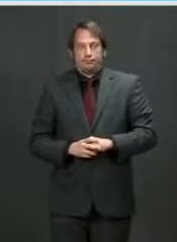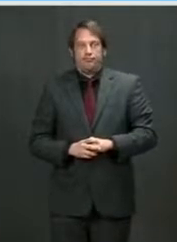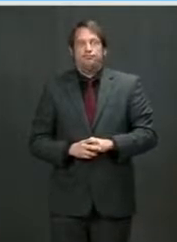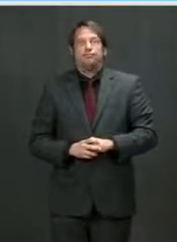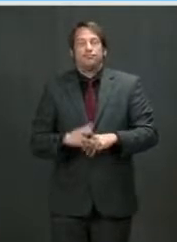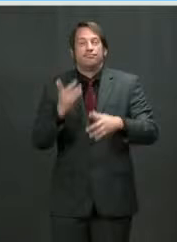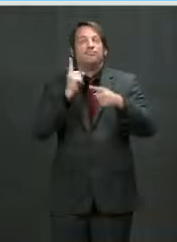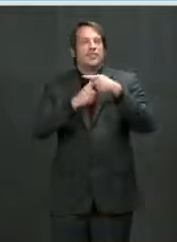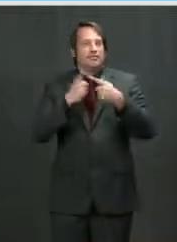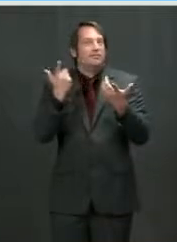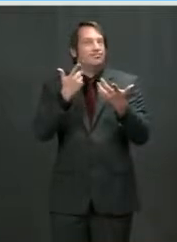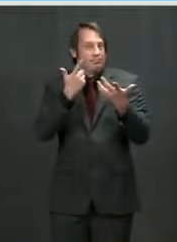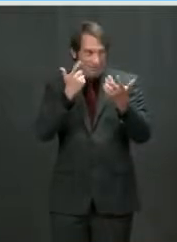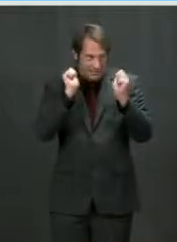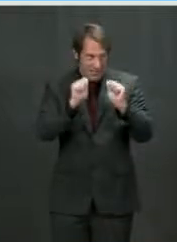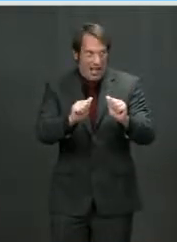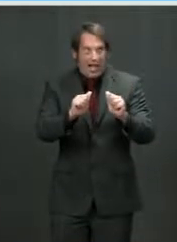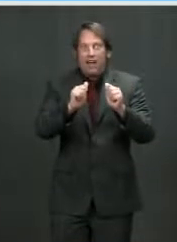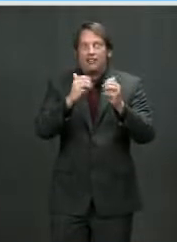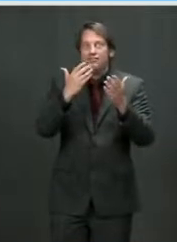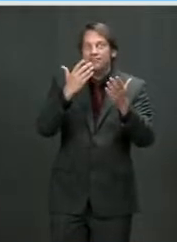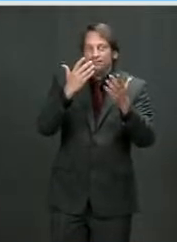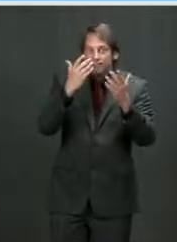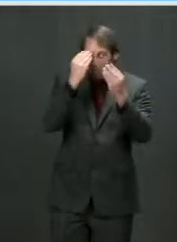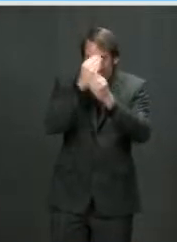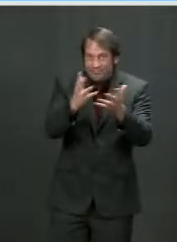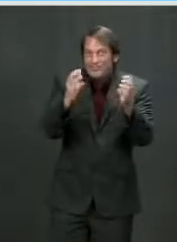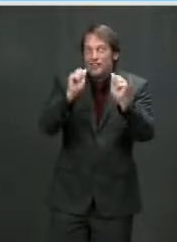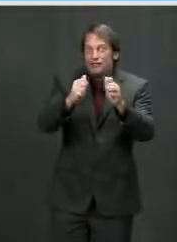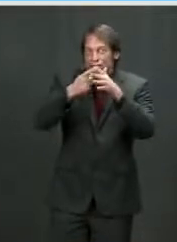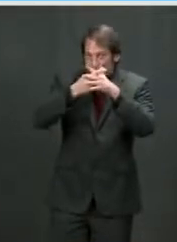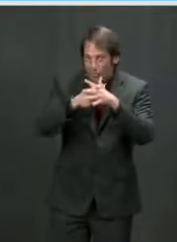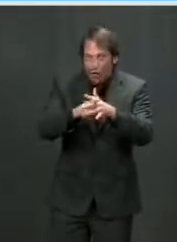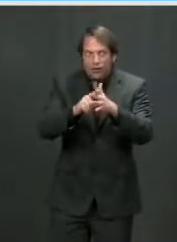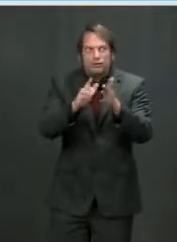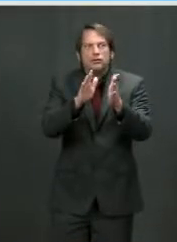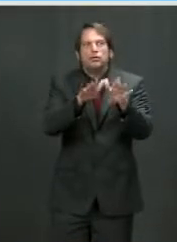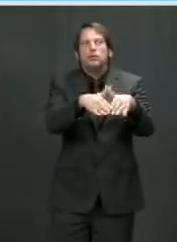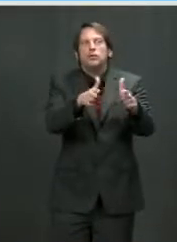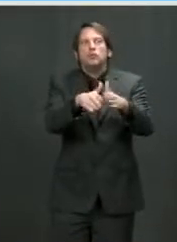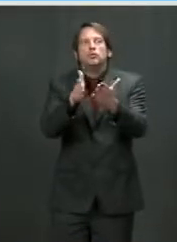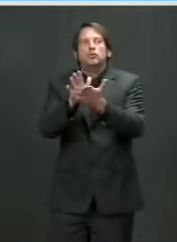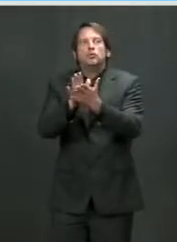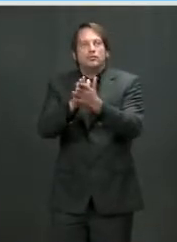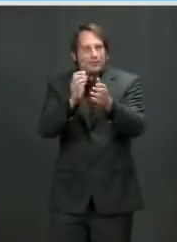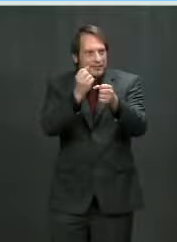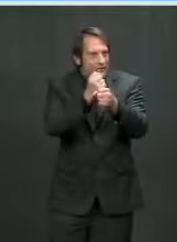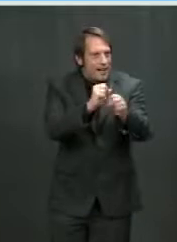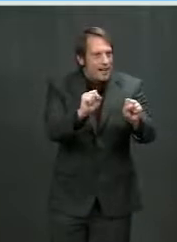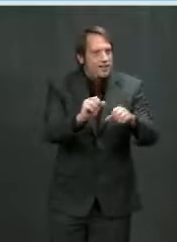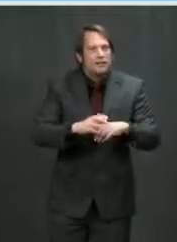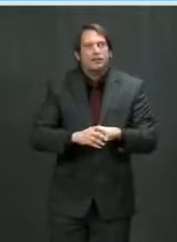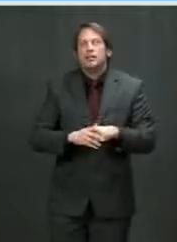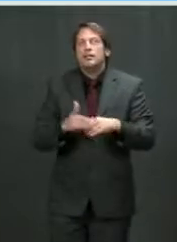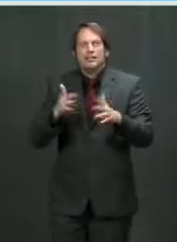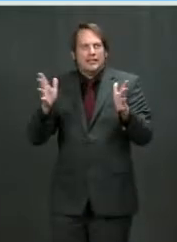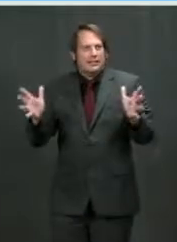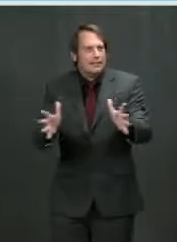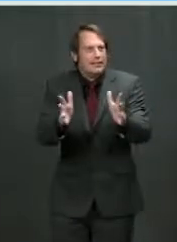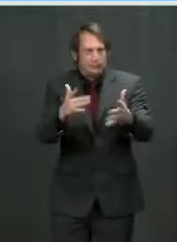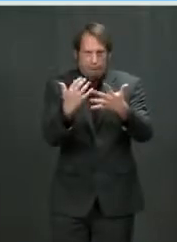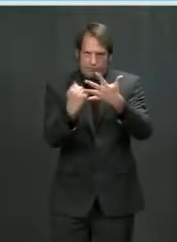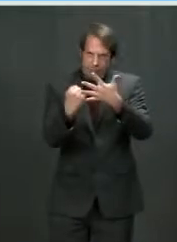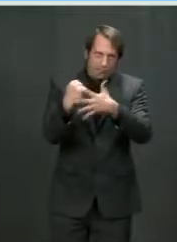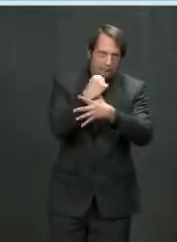of March, the President directed states and the federal retail pharmacy program to prioritize the vaccination of